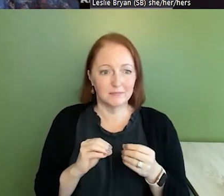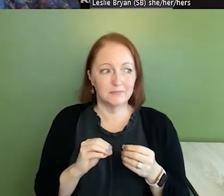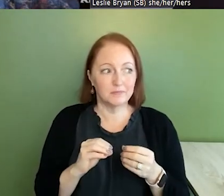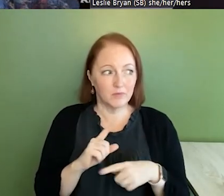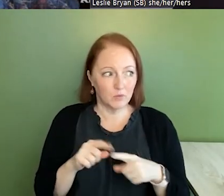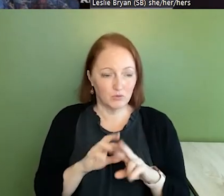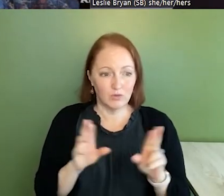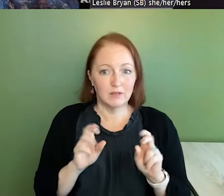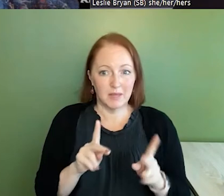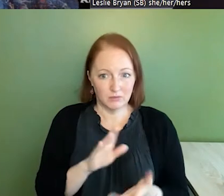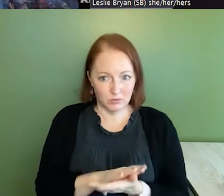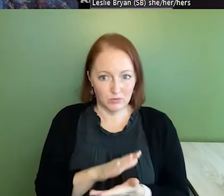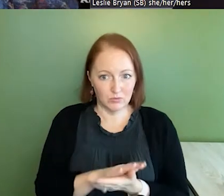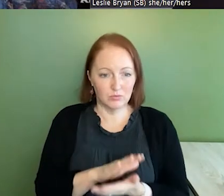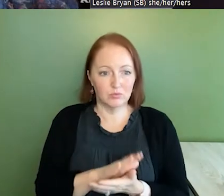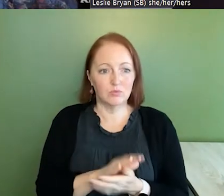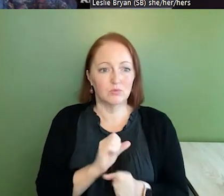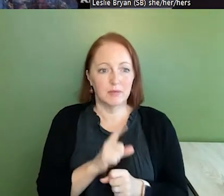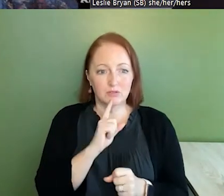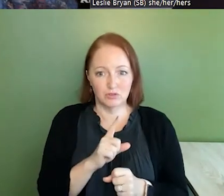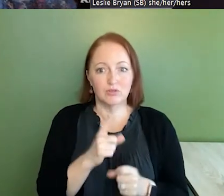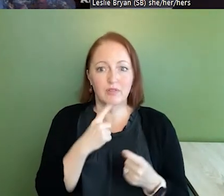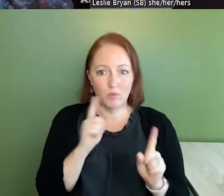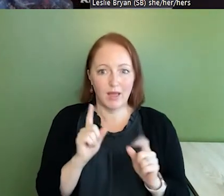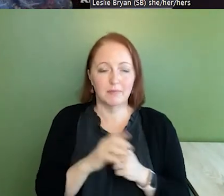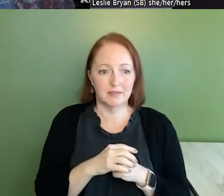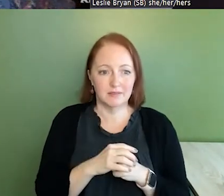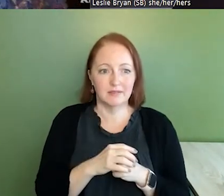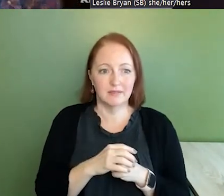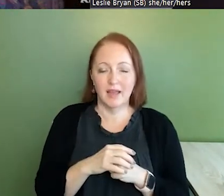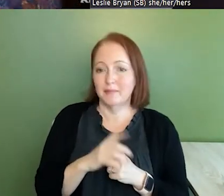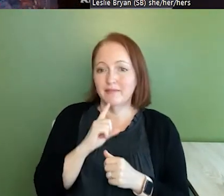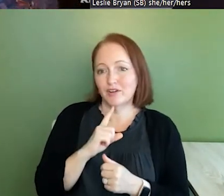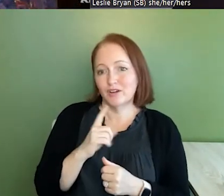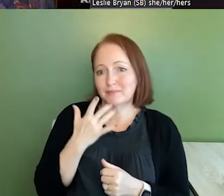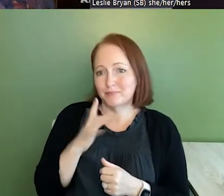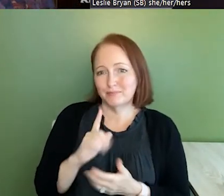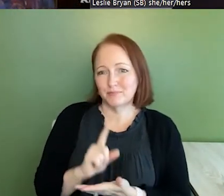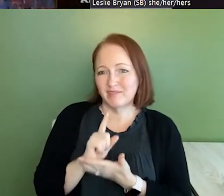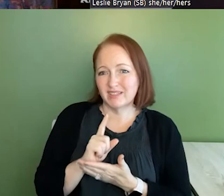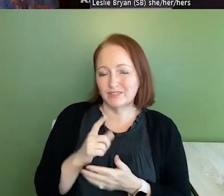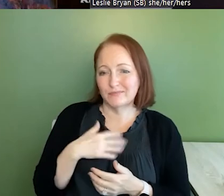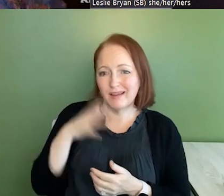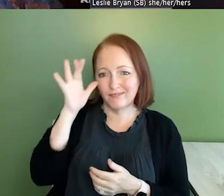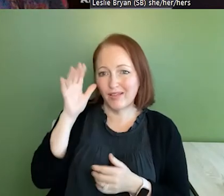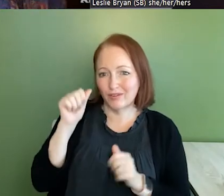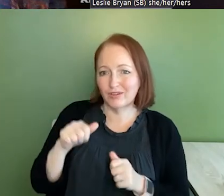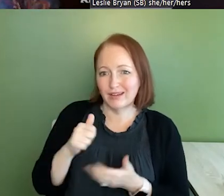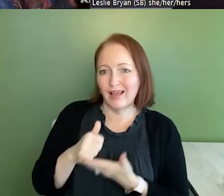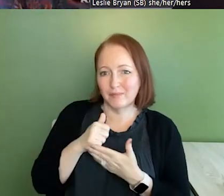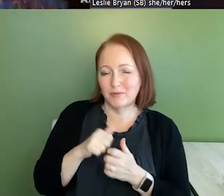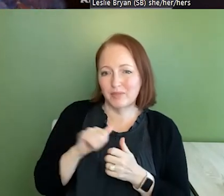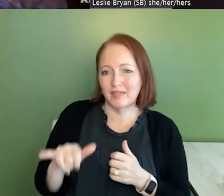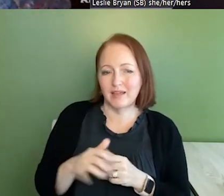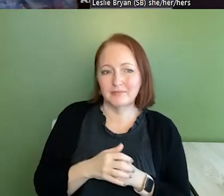are ready to return to school, we'll make sure we can get that to happen. And I'm very privileged in that. My dad was able to help me out with that.